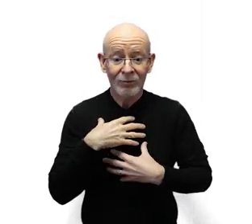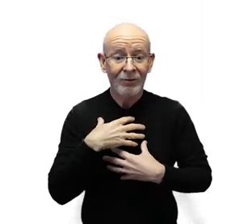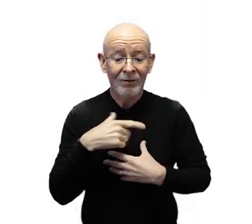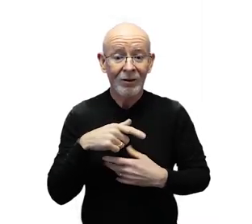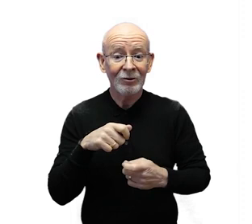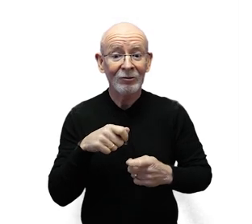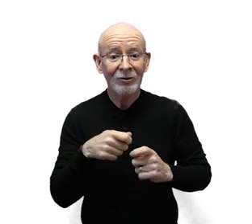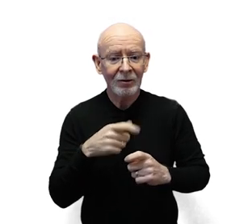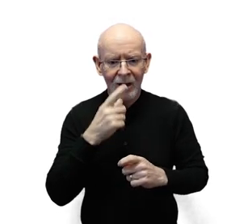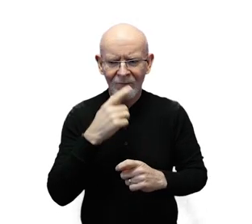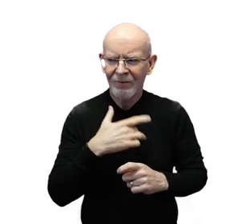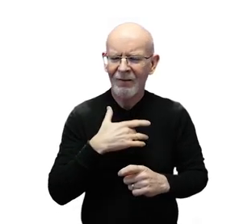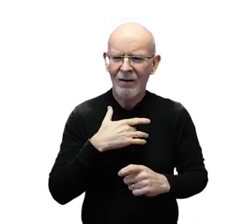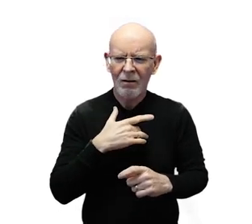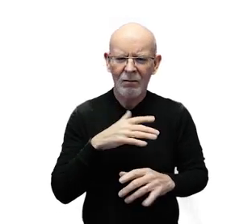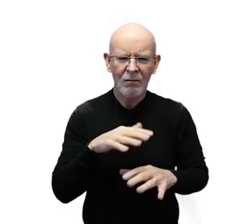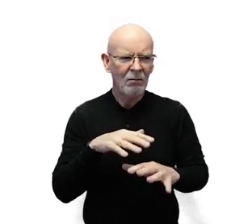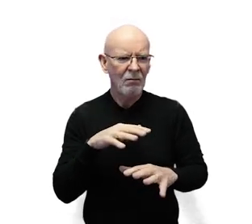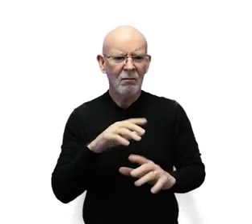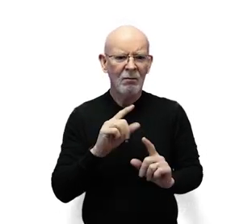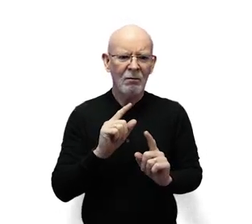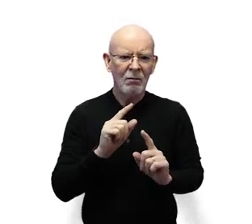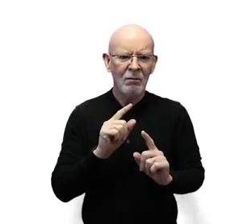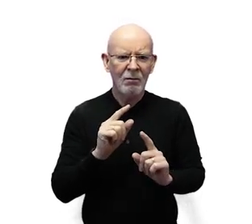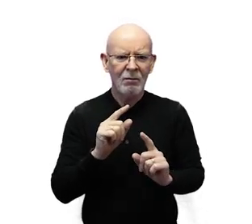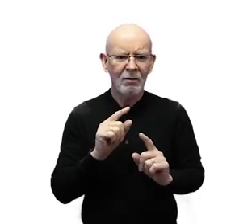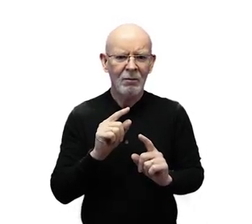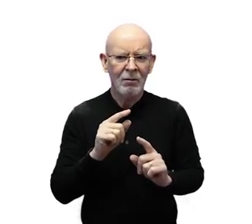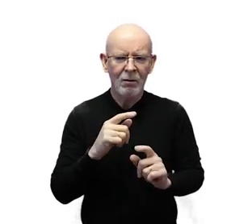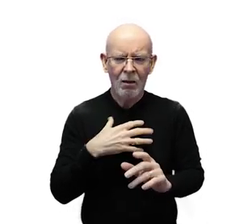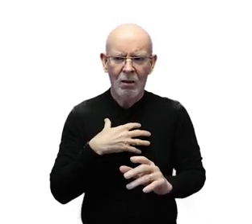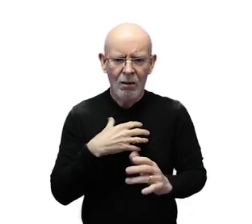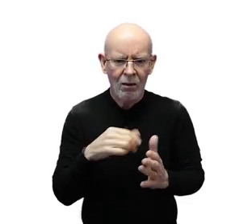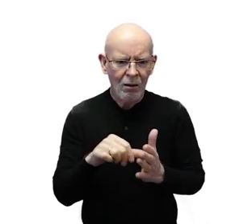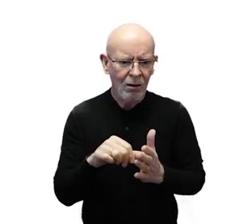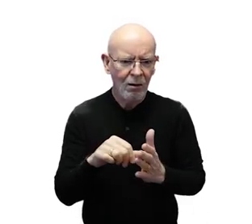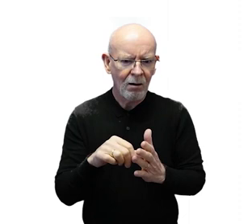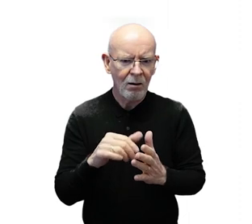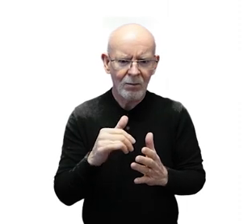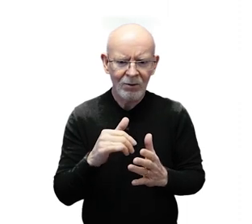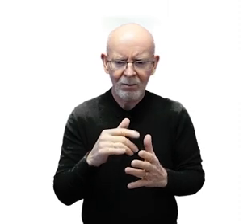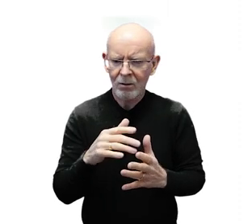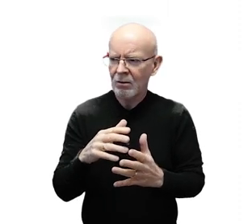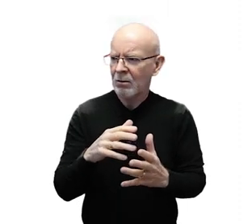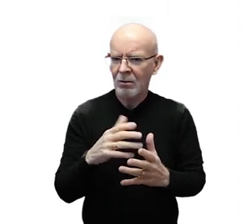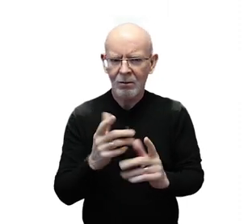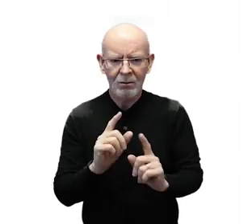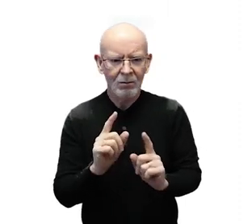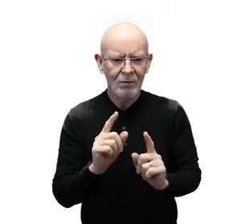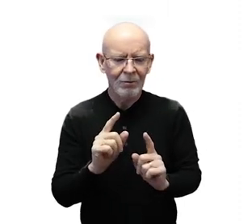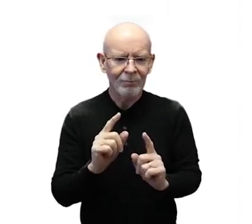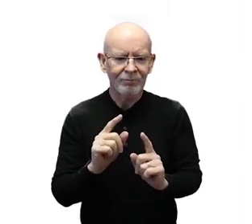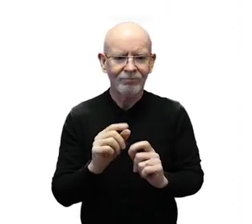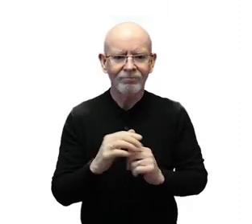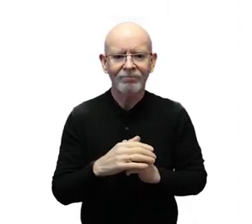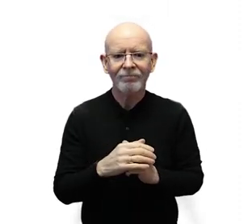feel unpleasant, and we may experience feelings of breathlessness which are out of proportion to the activity that we are doing.